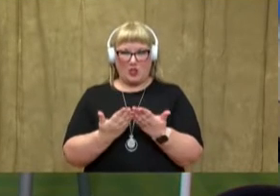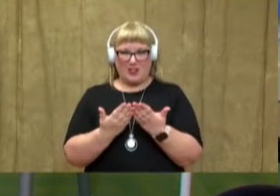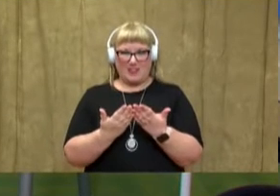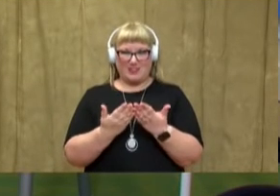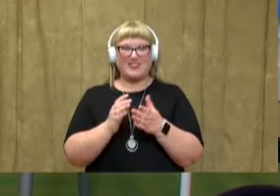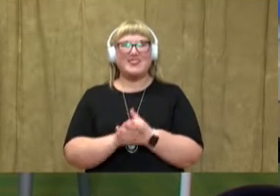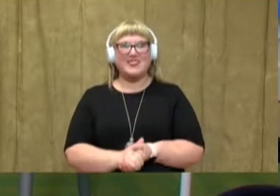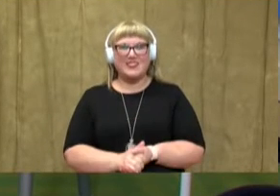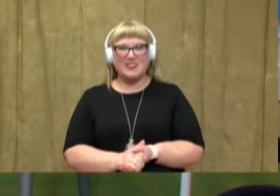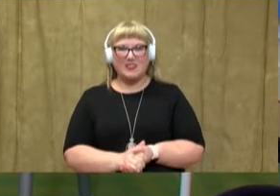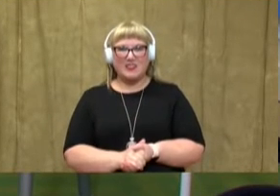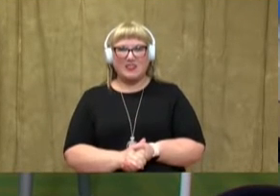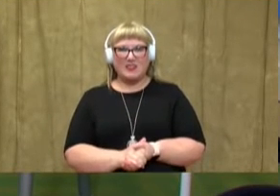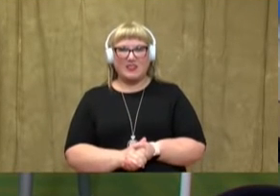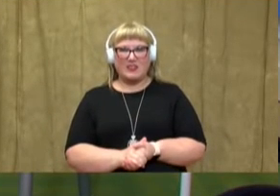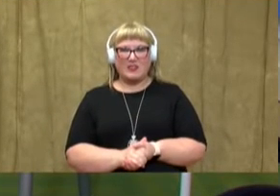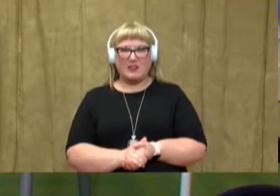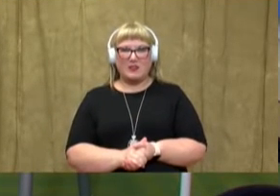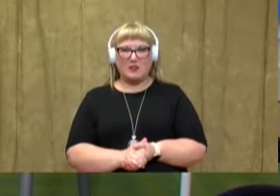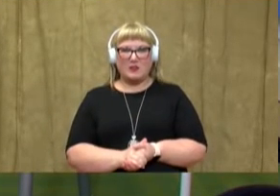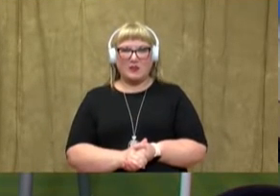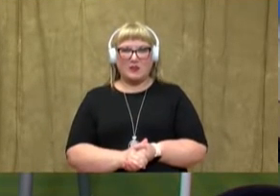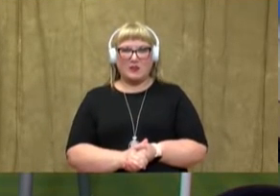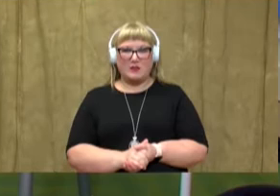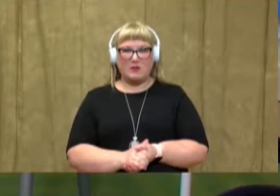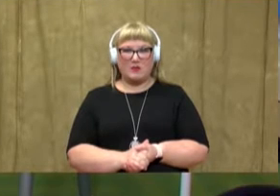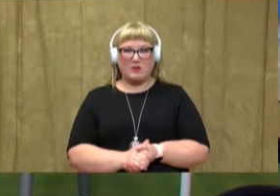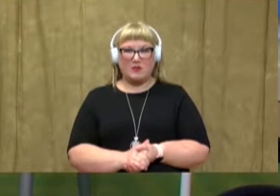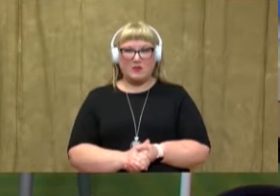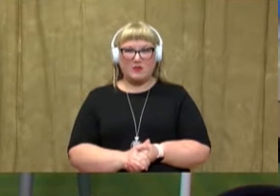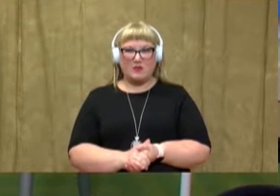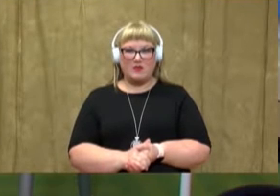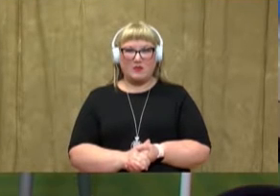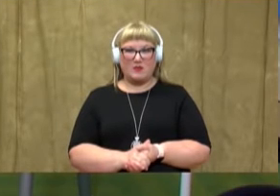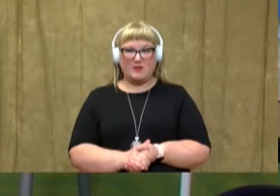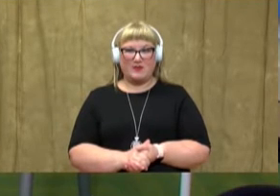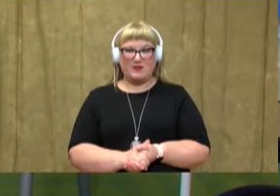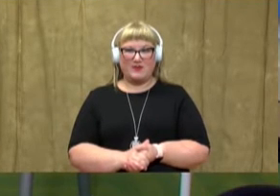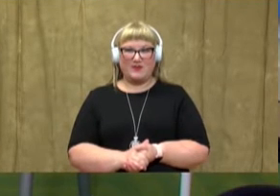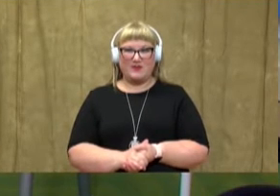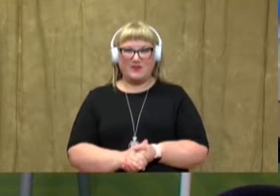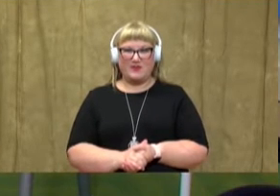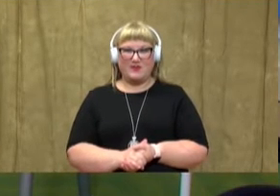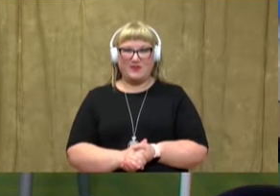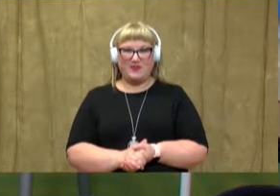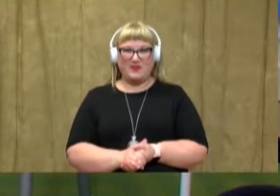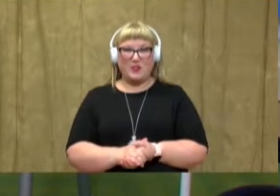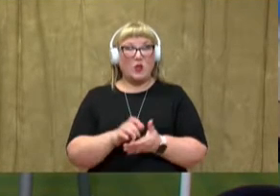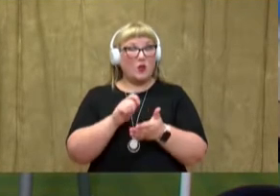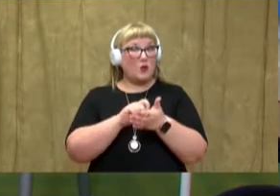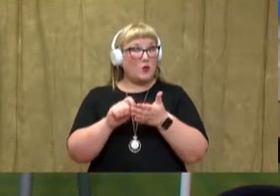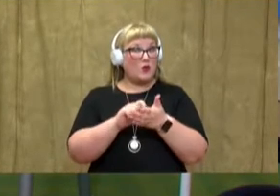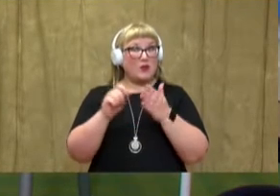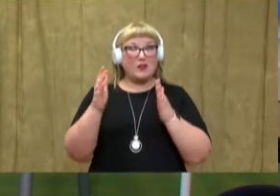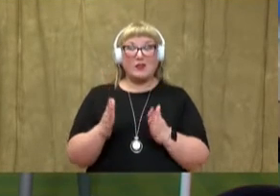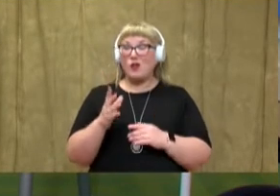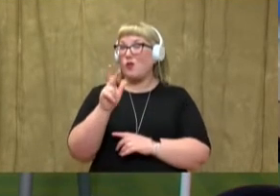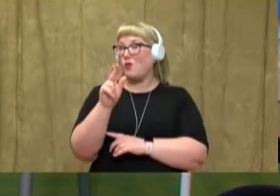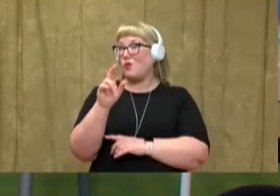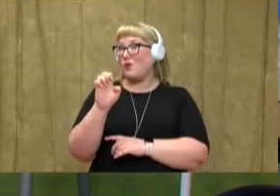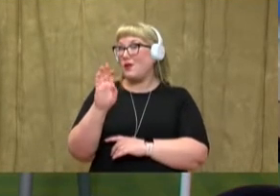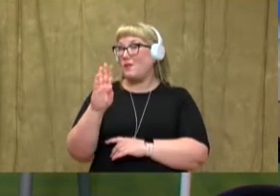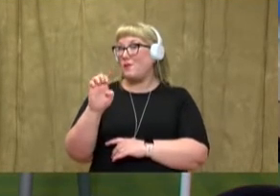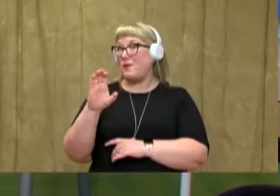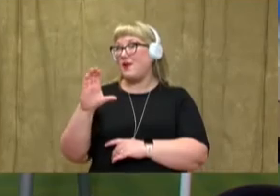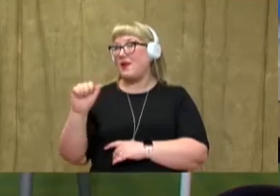All right. So this is by Rebecca Amberley. This is the author of the book. That's the back